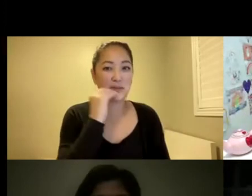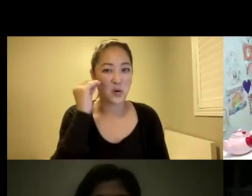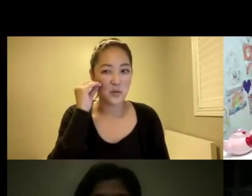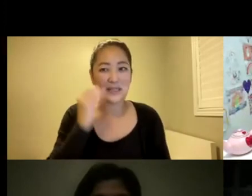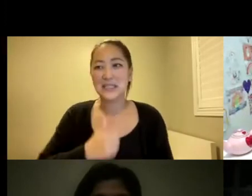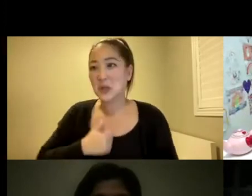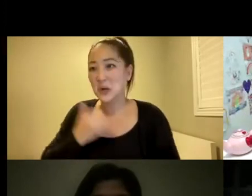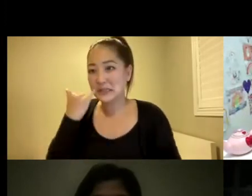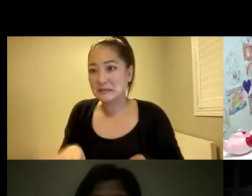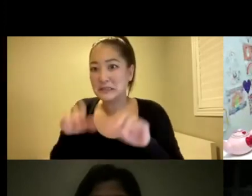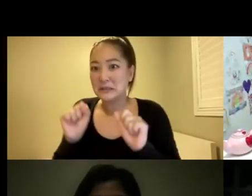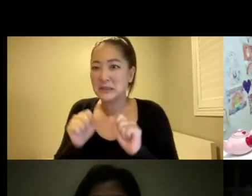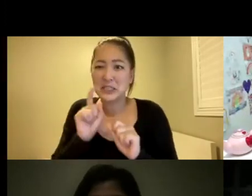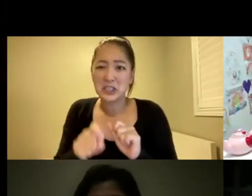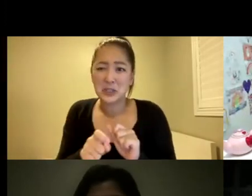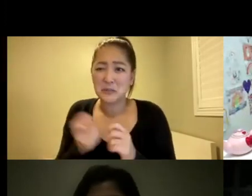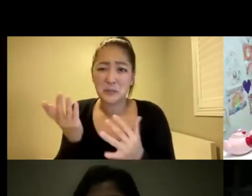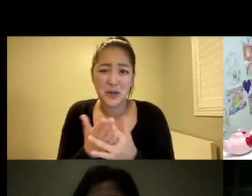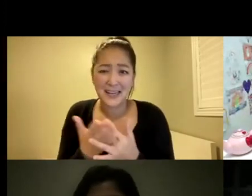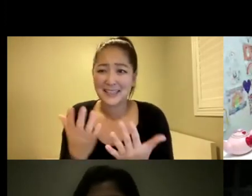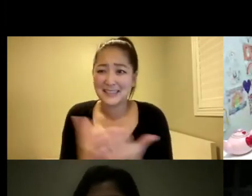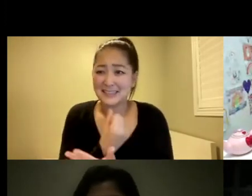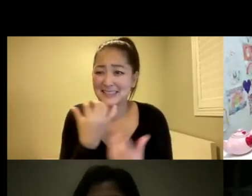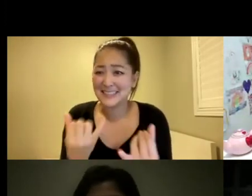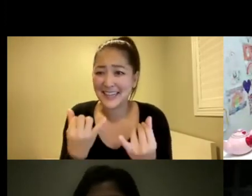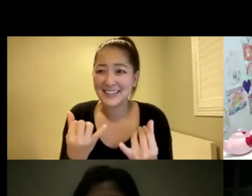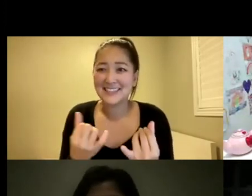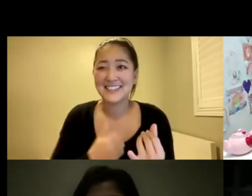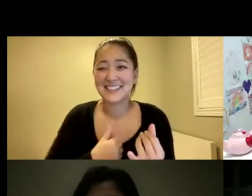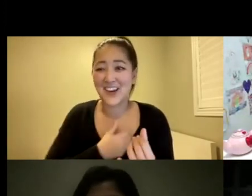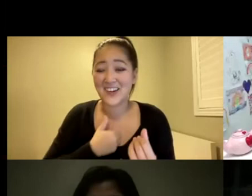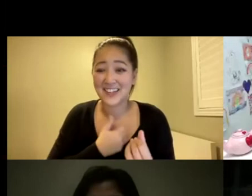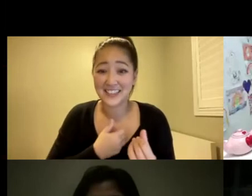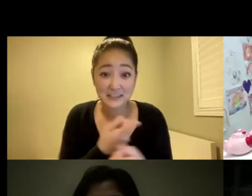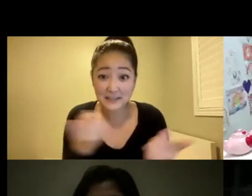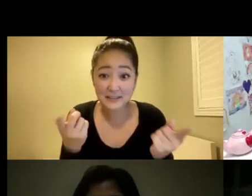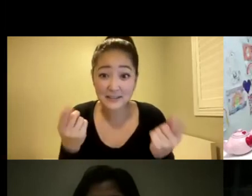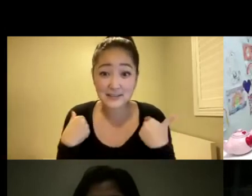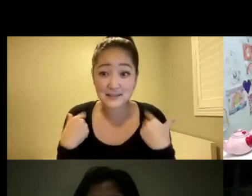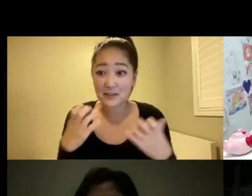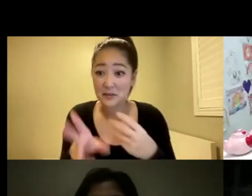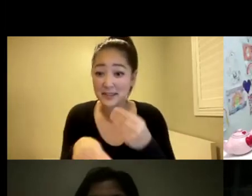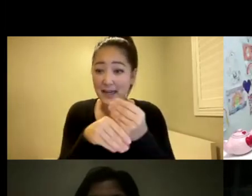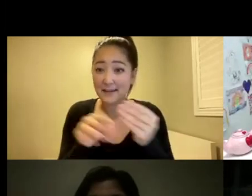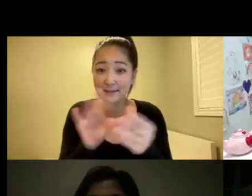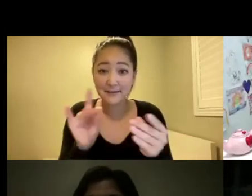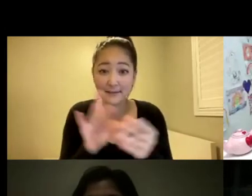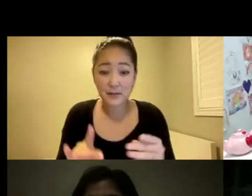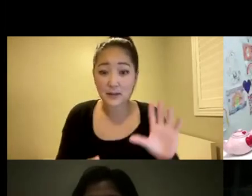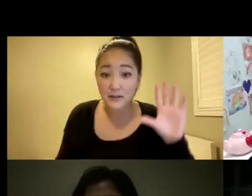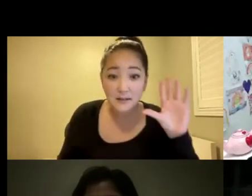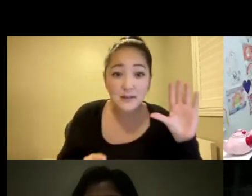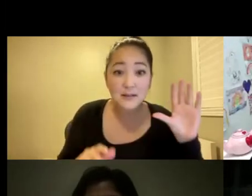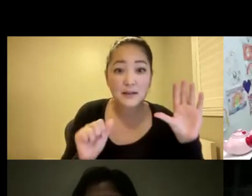2 minutes here. I know we're supposed to take a break. We are supposed to take a break. Does anyone have anything else that they Well, want to say? I